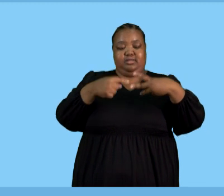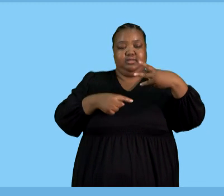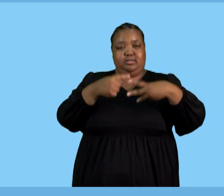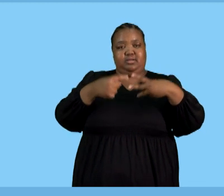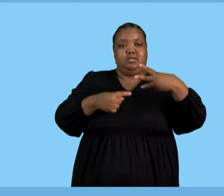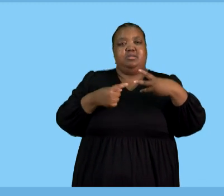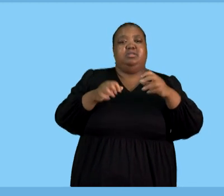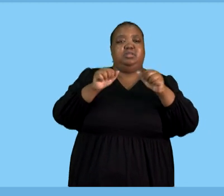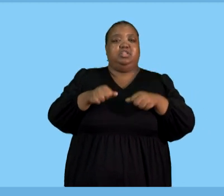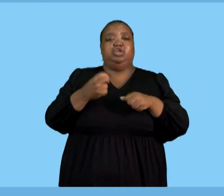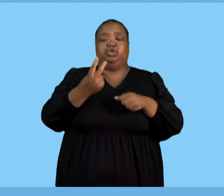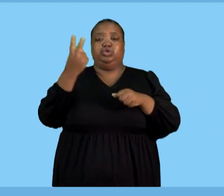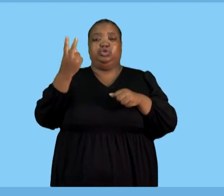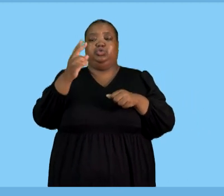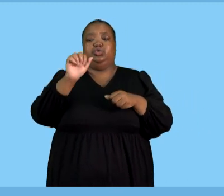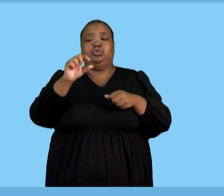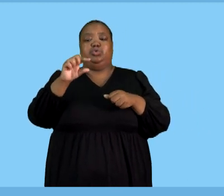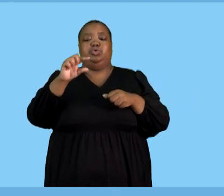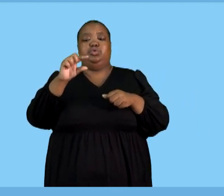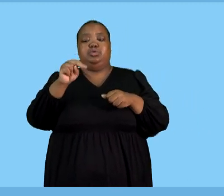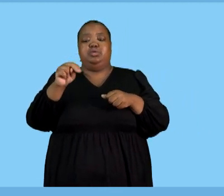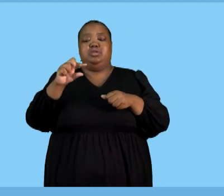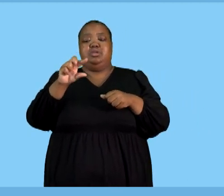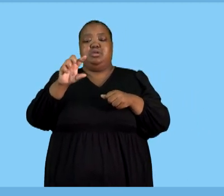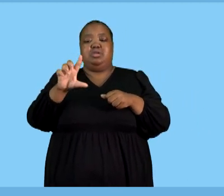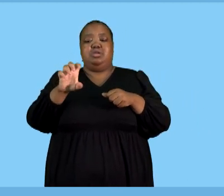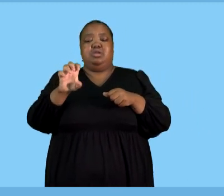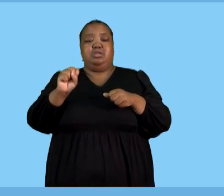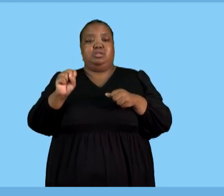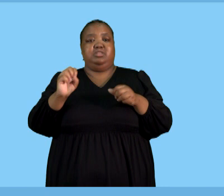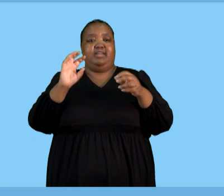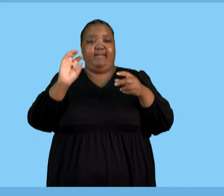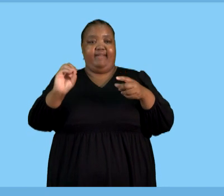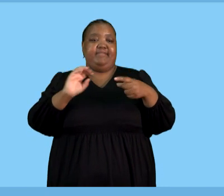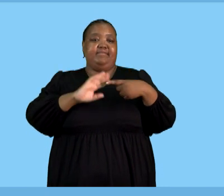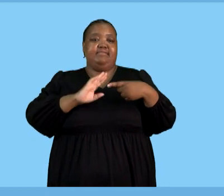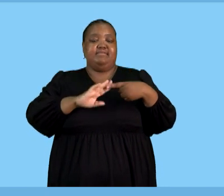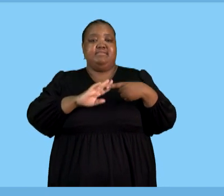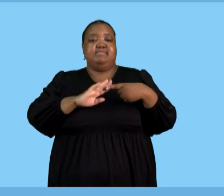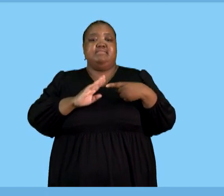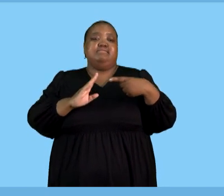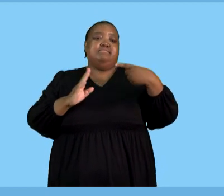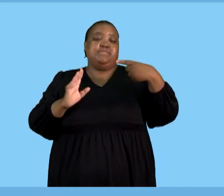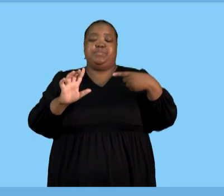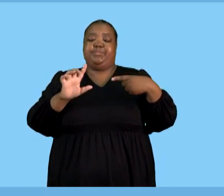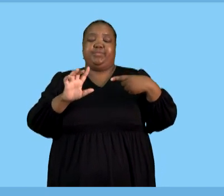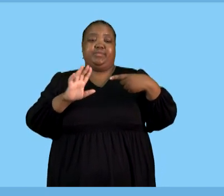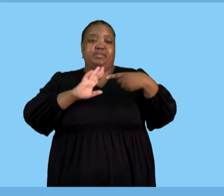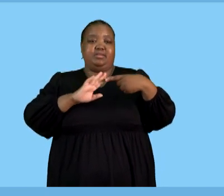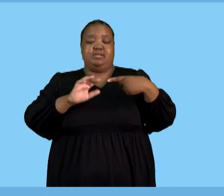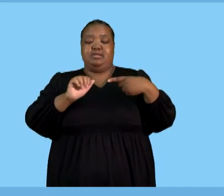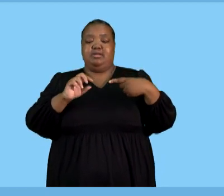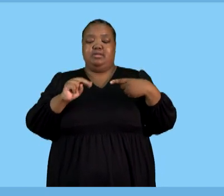the reflected ray, we have the two angles. Those angles are, number one, we have the angle of incidence. That's now the